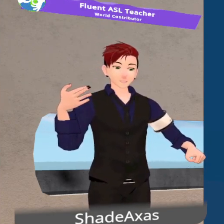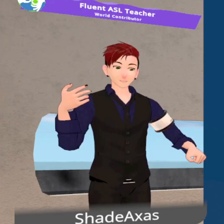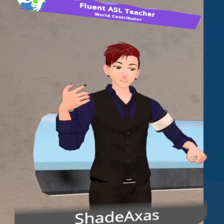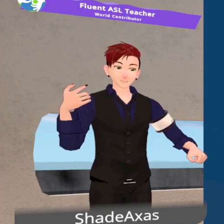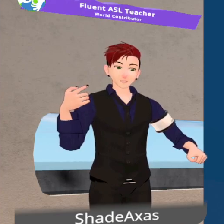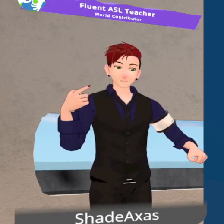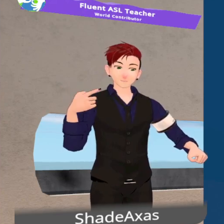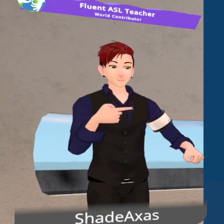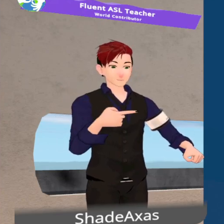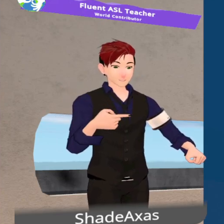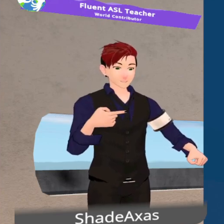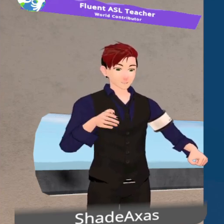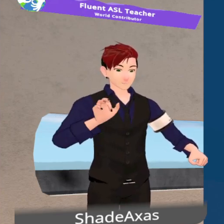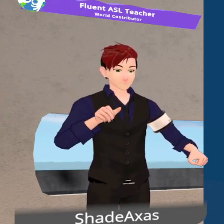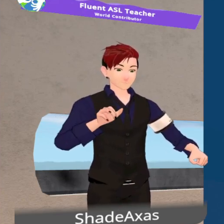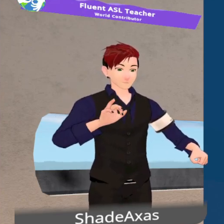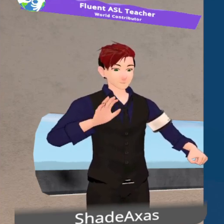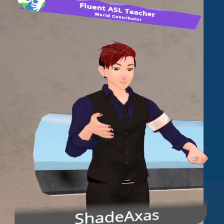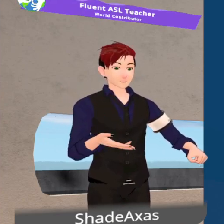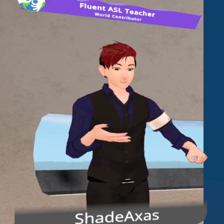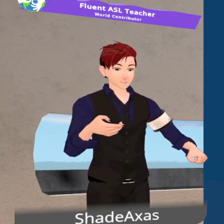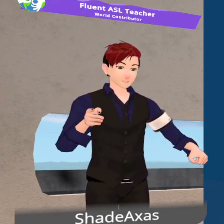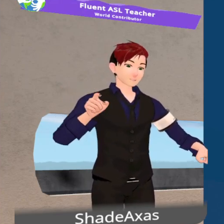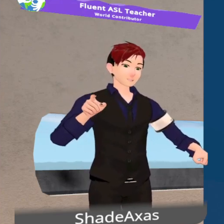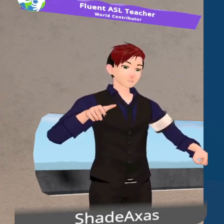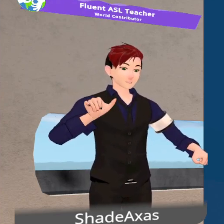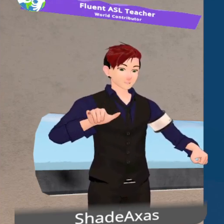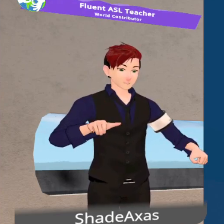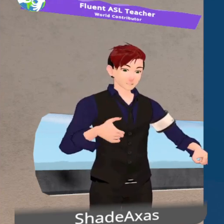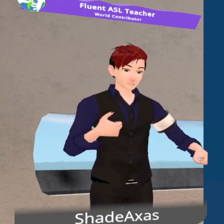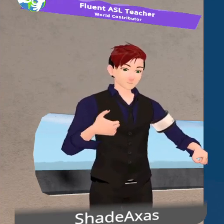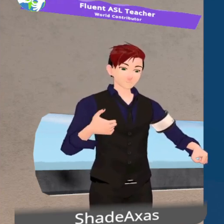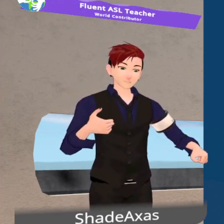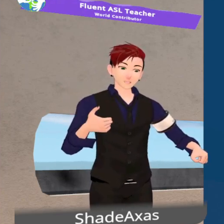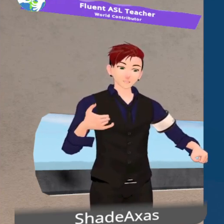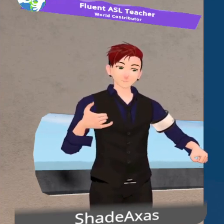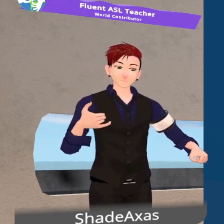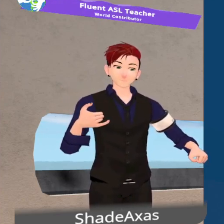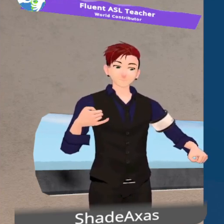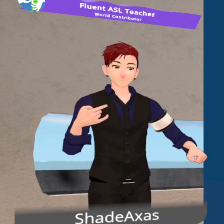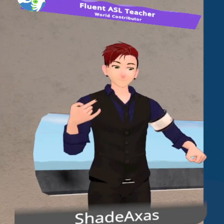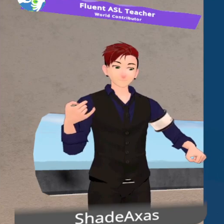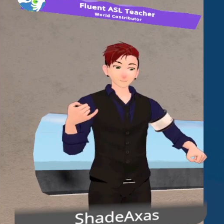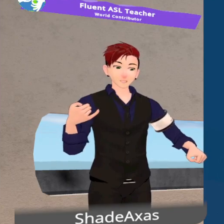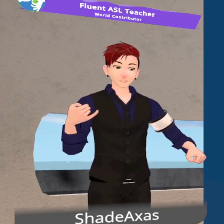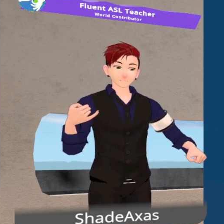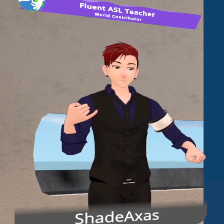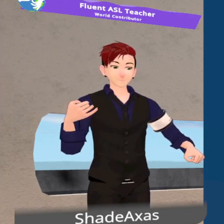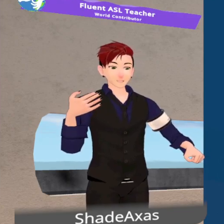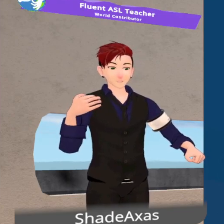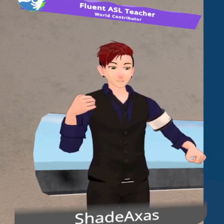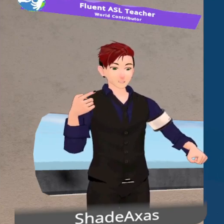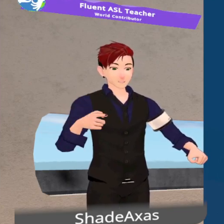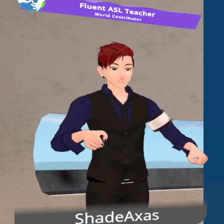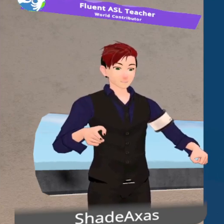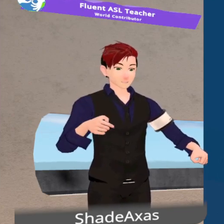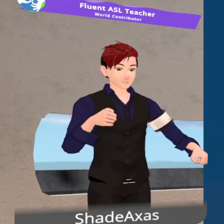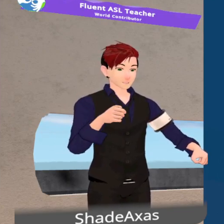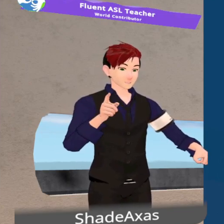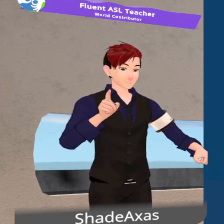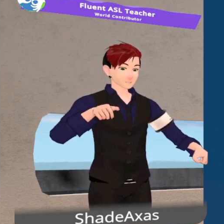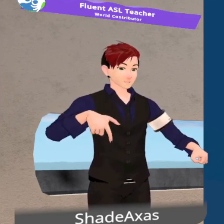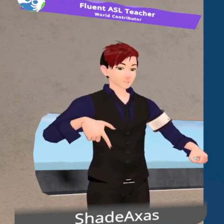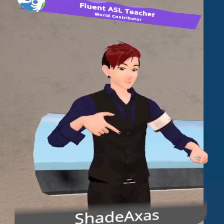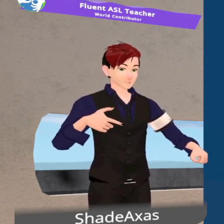as kind of the representatives of that demographic who need that help. But I know a lot of it's